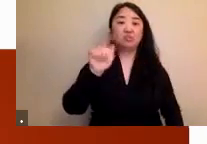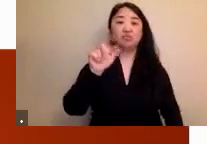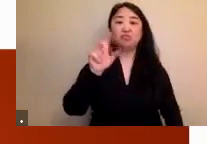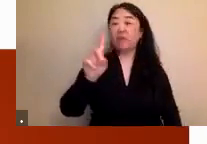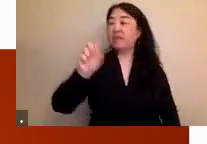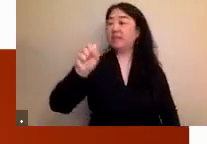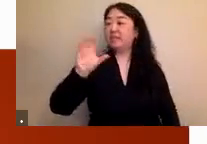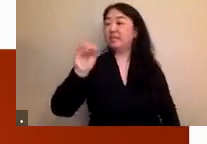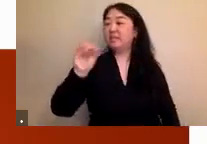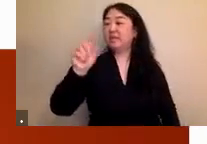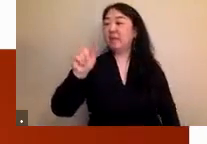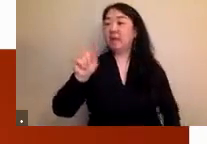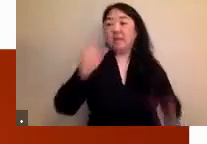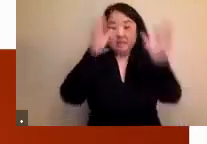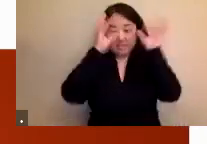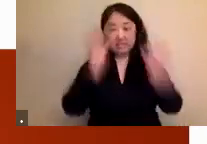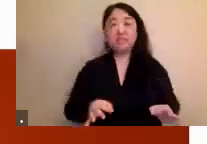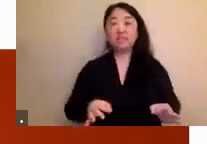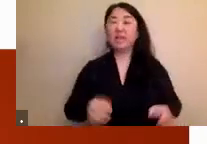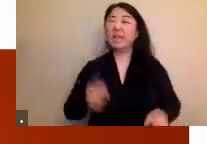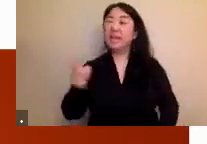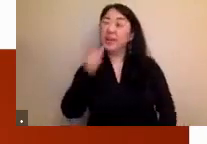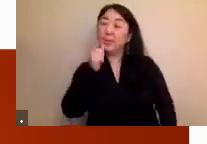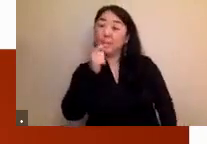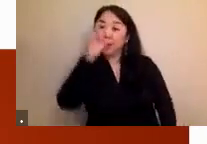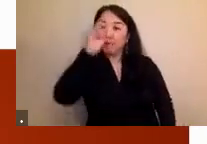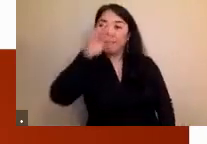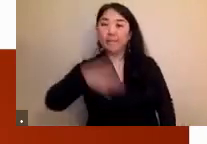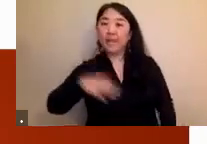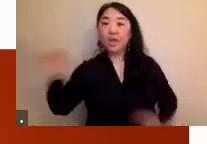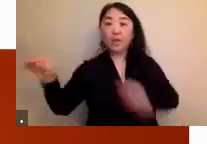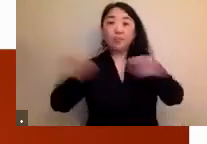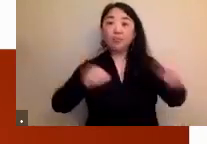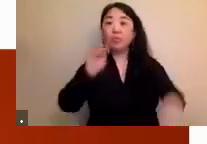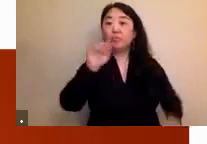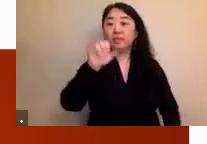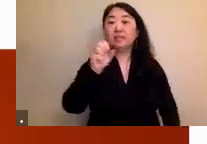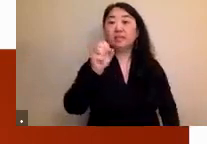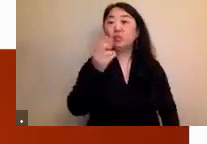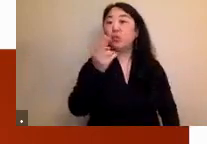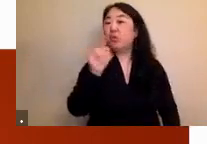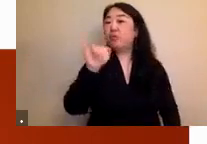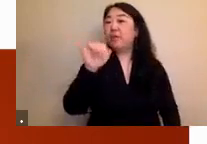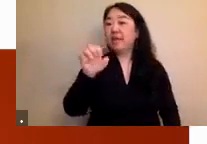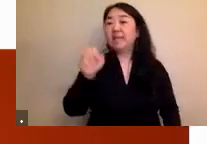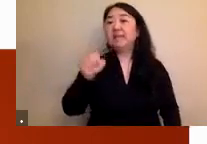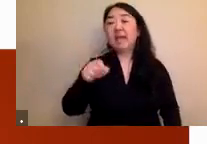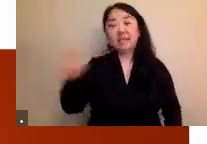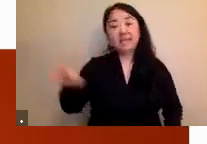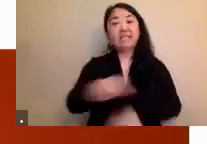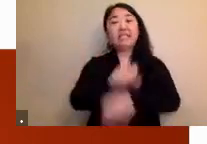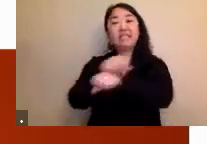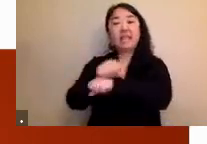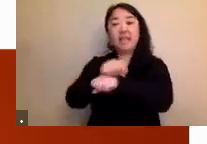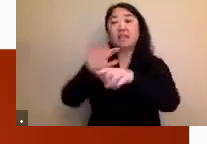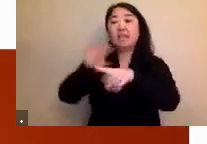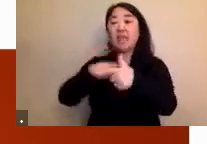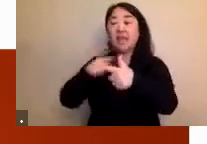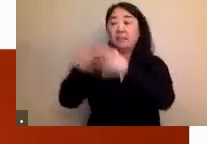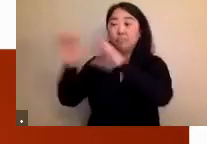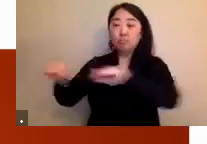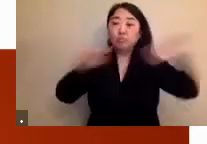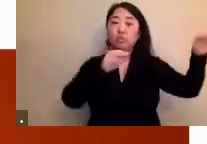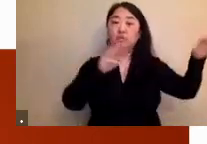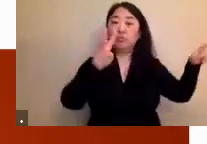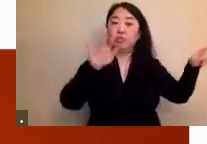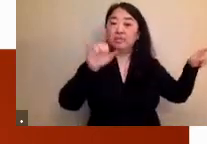was a man who moved to Missouri. He was enslaved and had moved to Wisconsin as well.